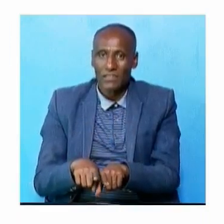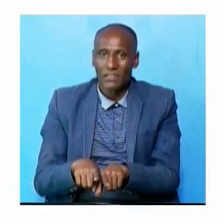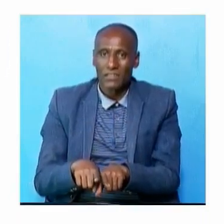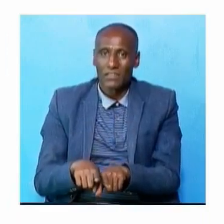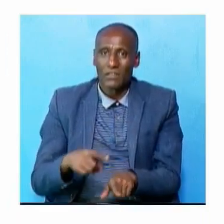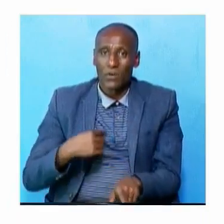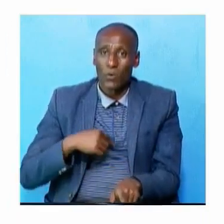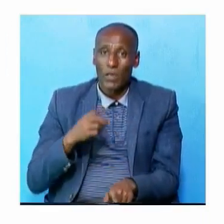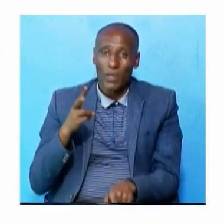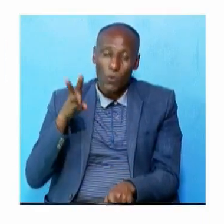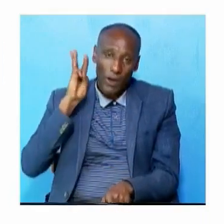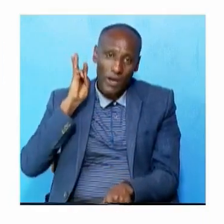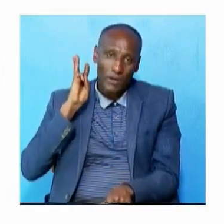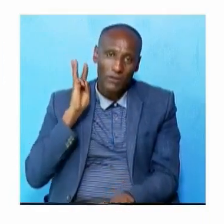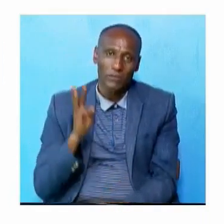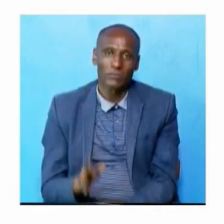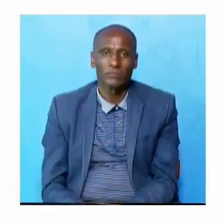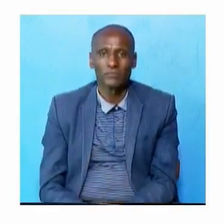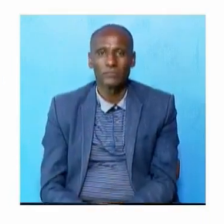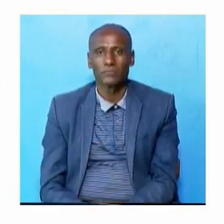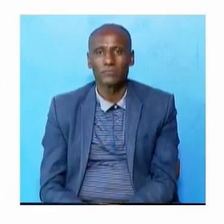we were